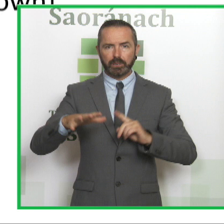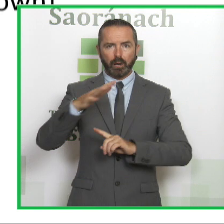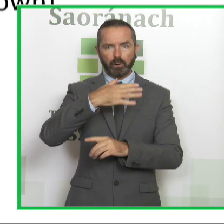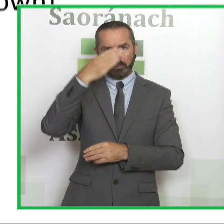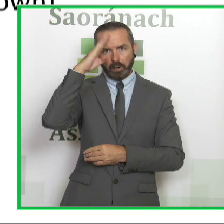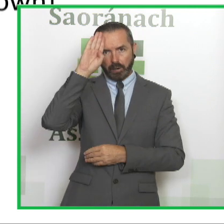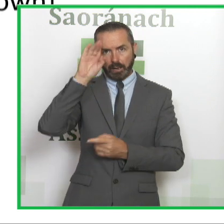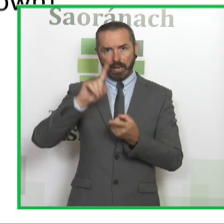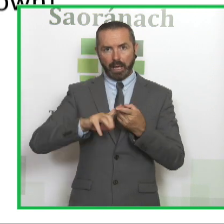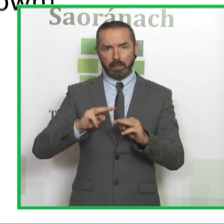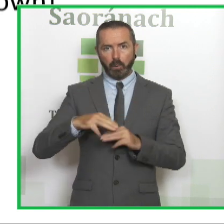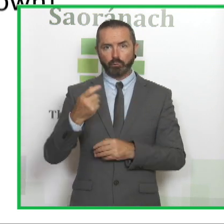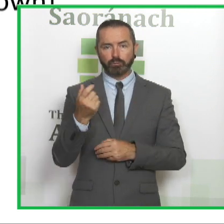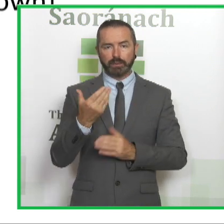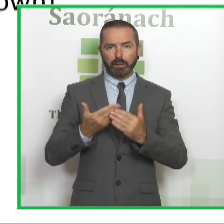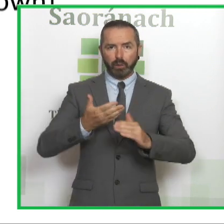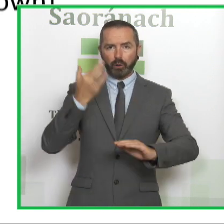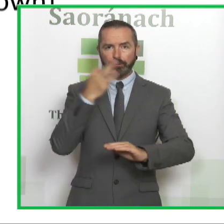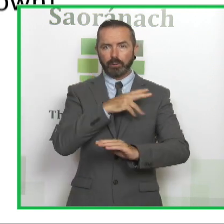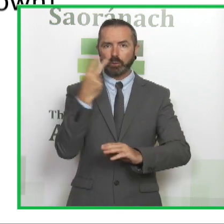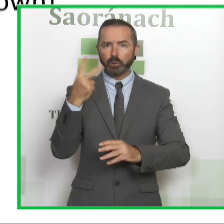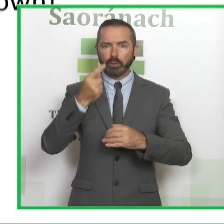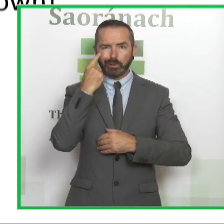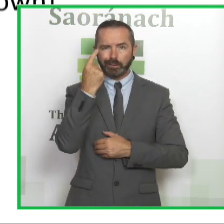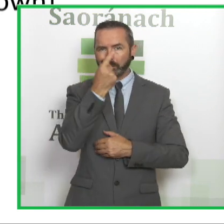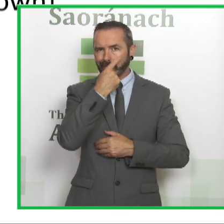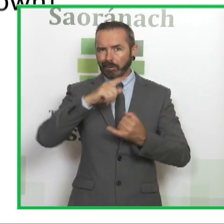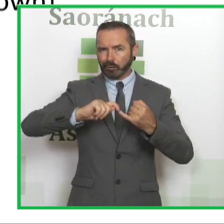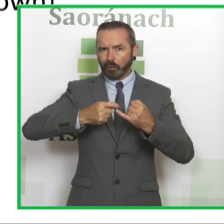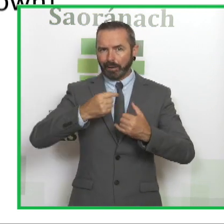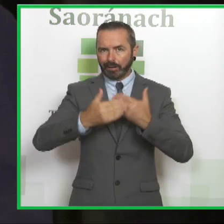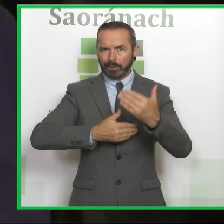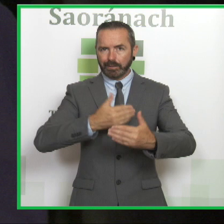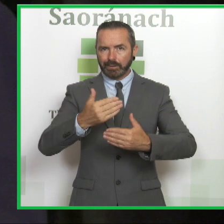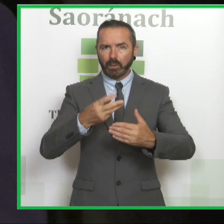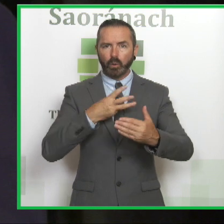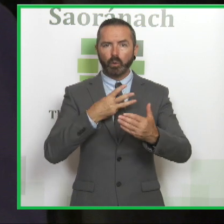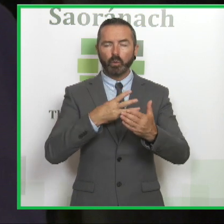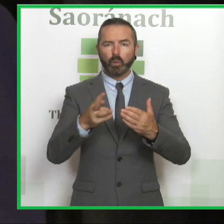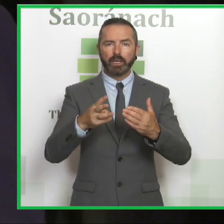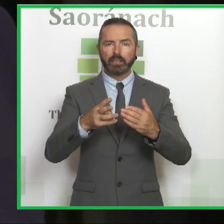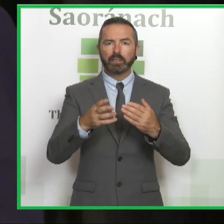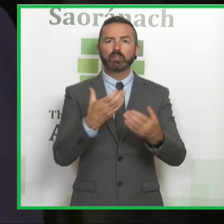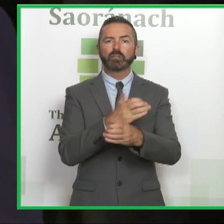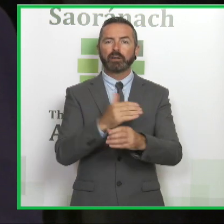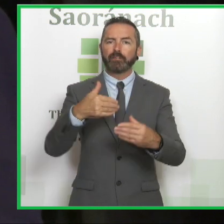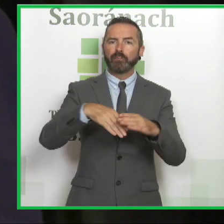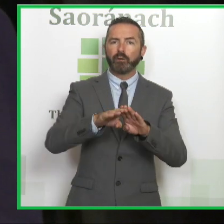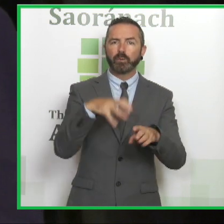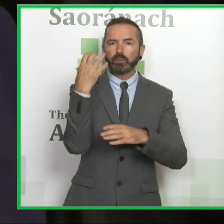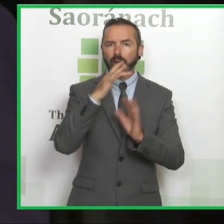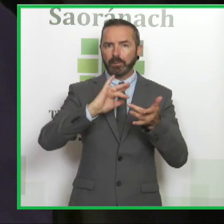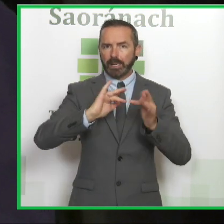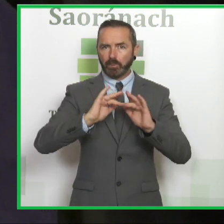recently, learning from two trial sites where we're trying to intervene with children involved in crime networks in two anonymized locations, but